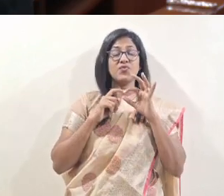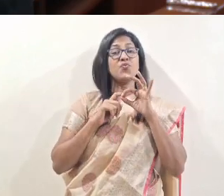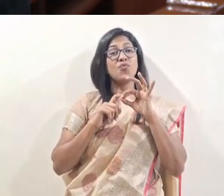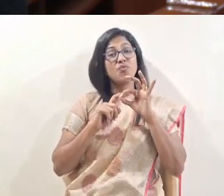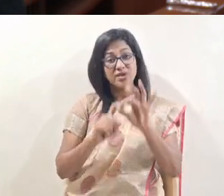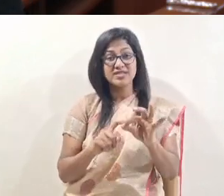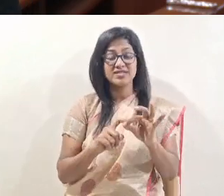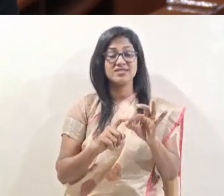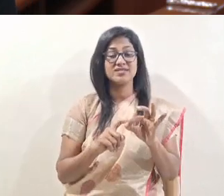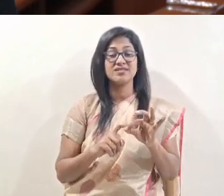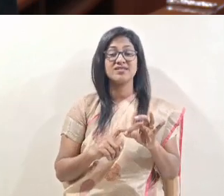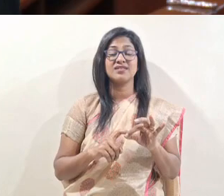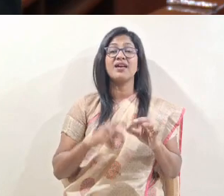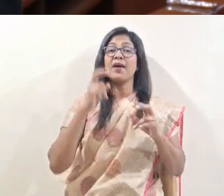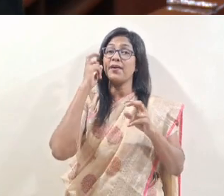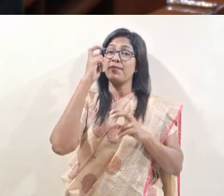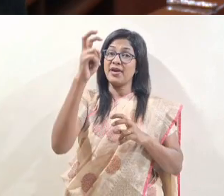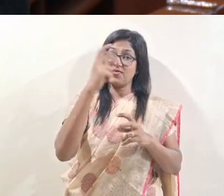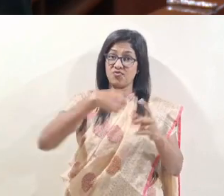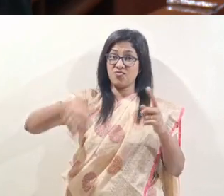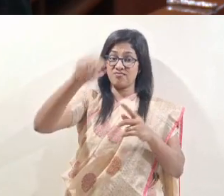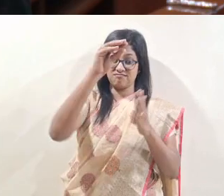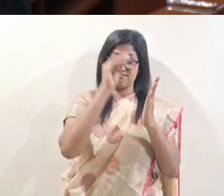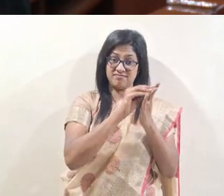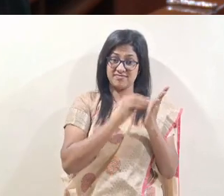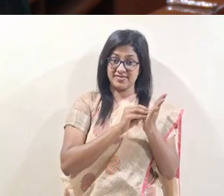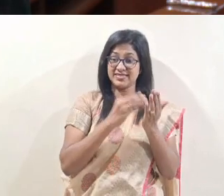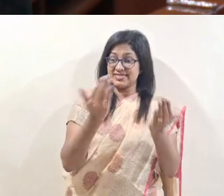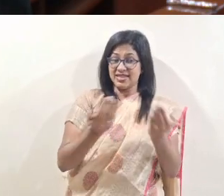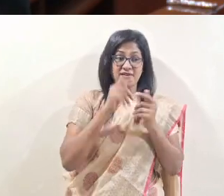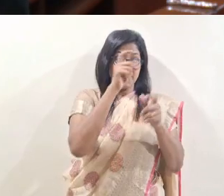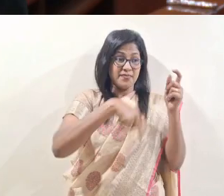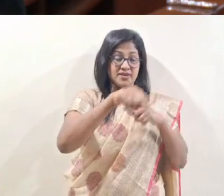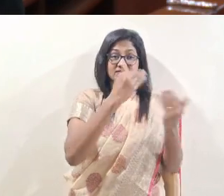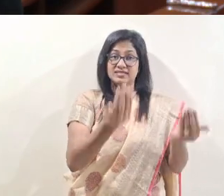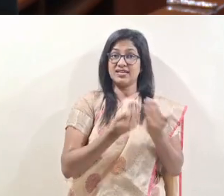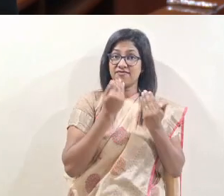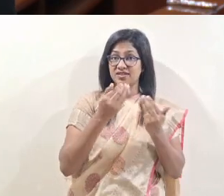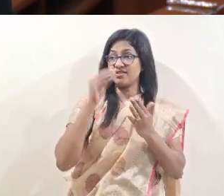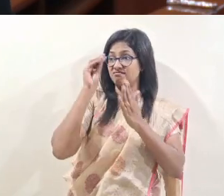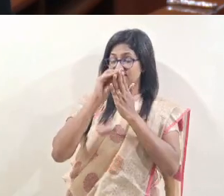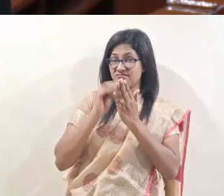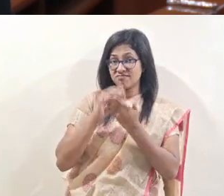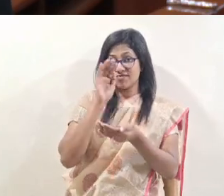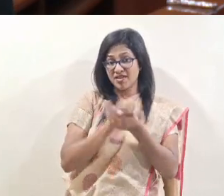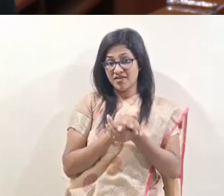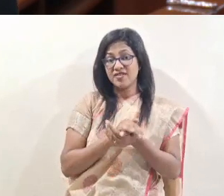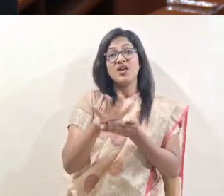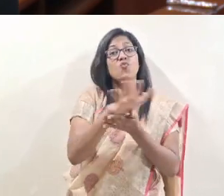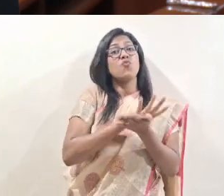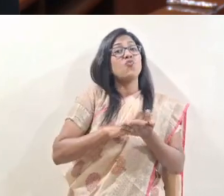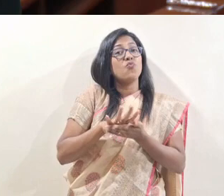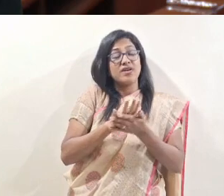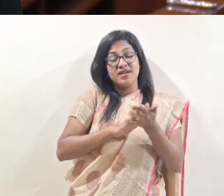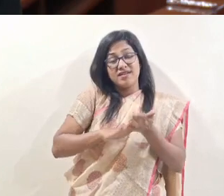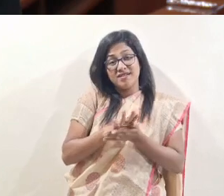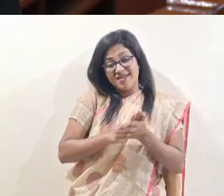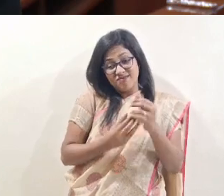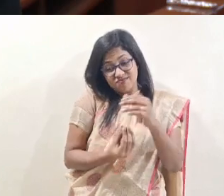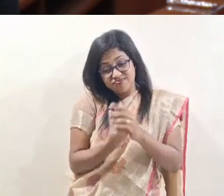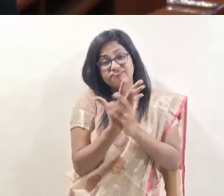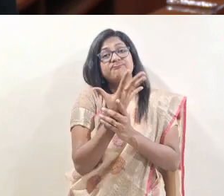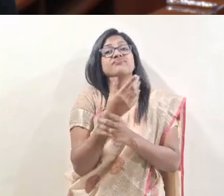basically: are the metros considering that, seeing the safety of the people? Are we considering that at the root level, ground